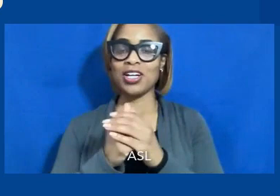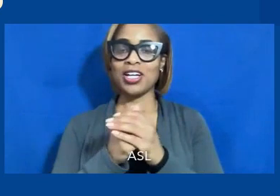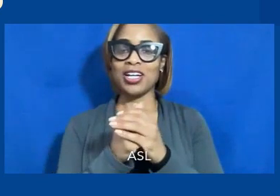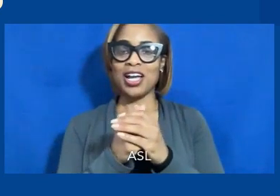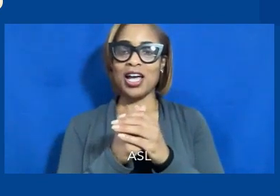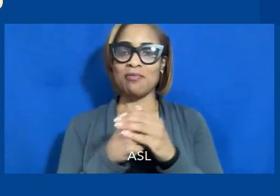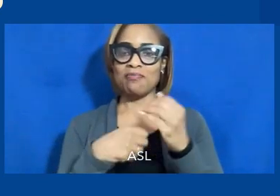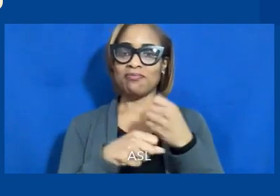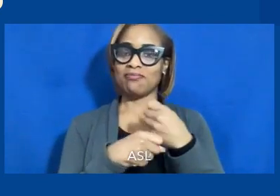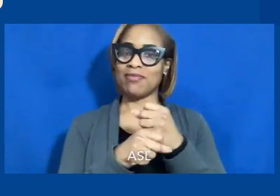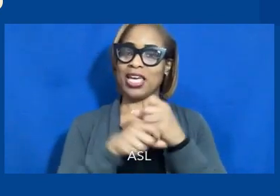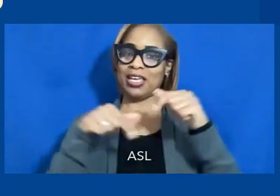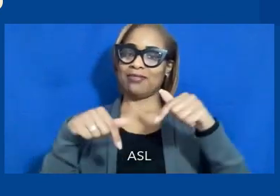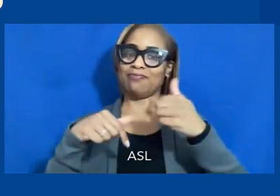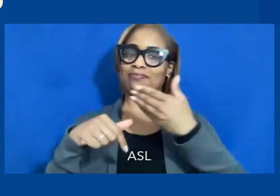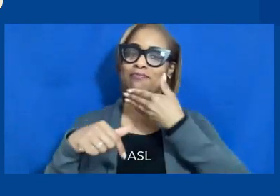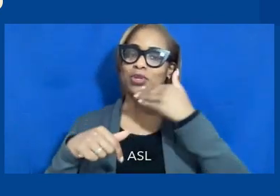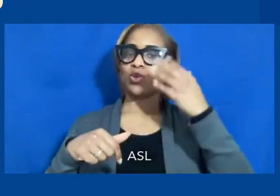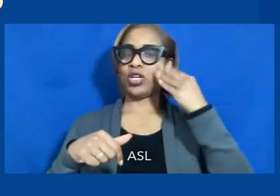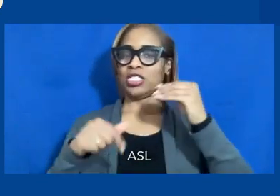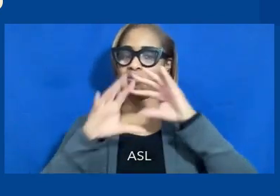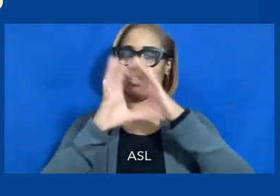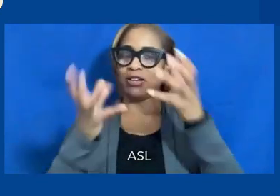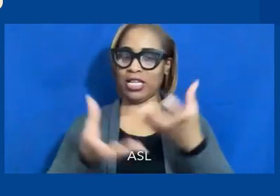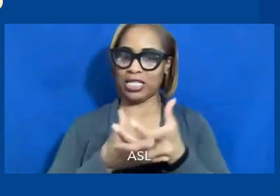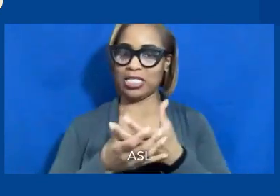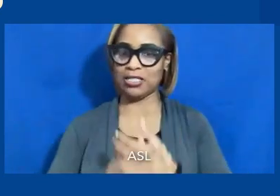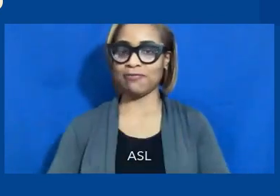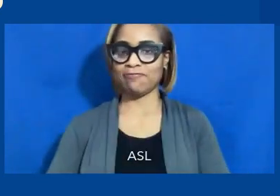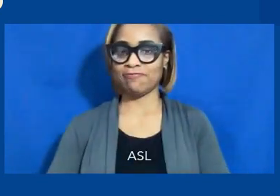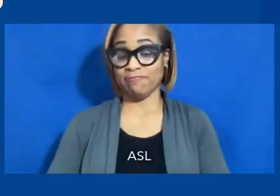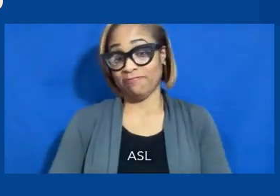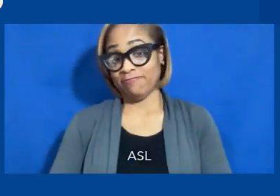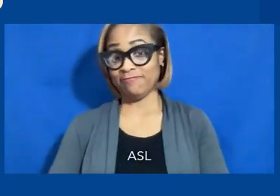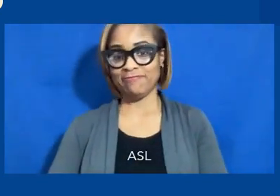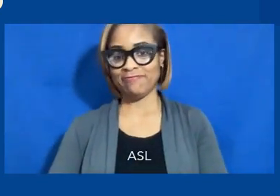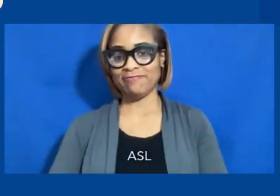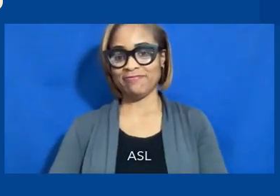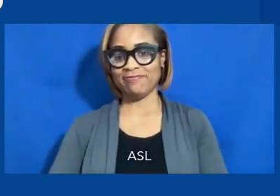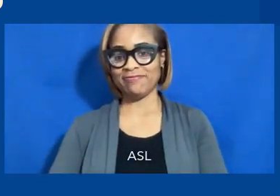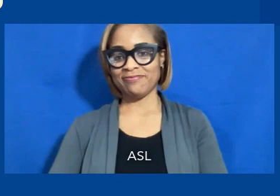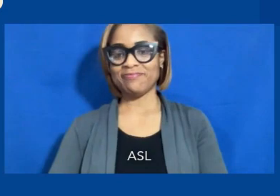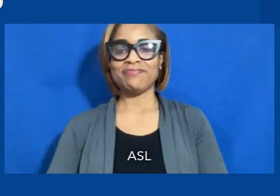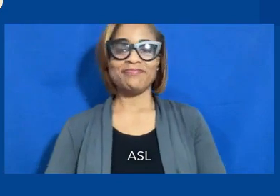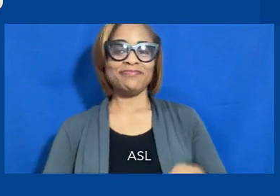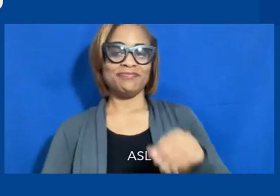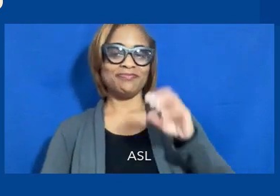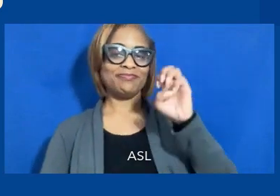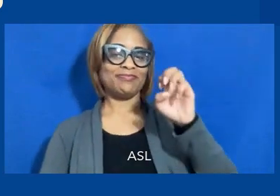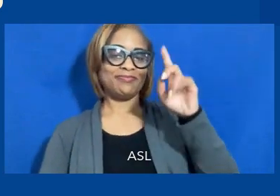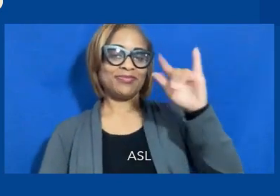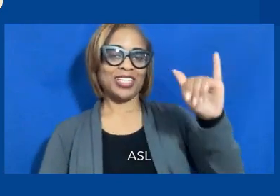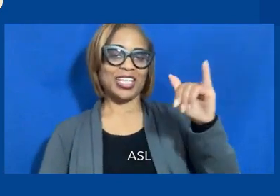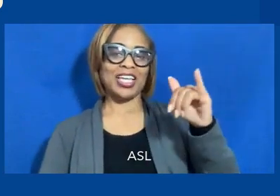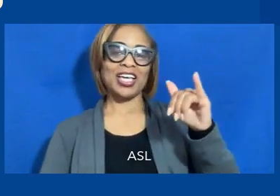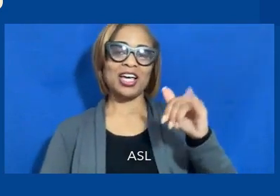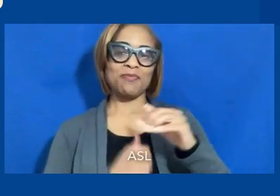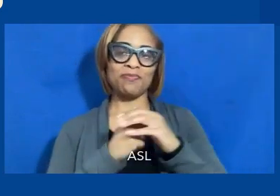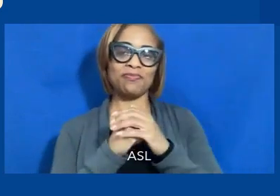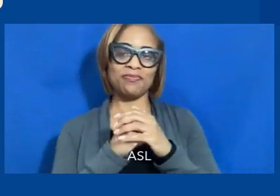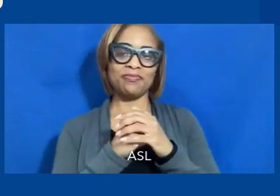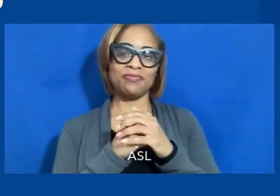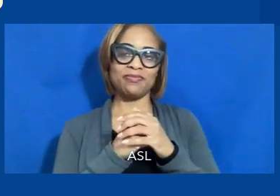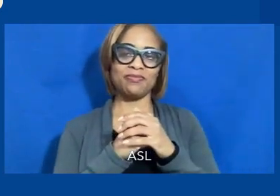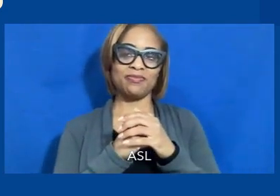a better experience all around. But yeah. And this is Emily. I'll just say